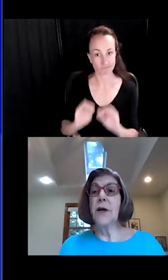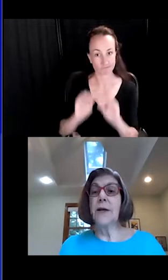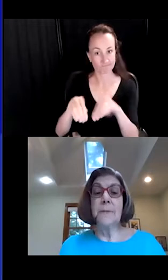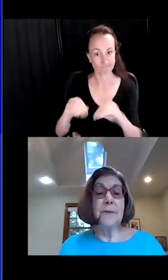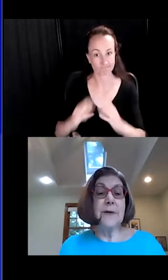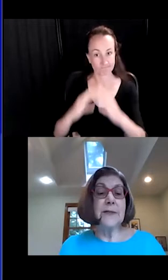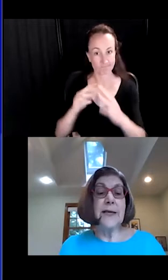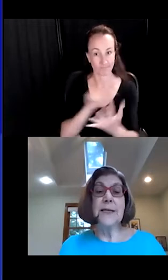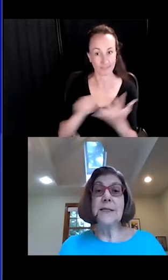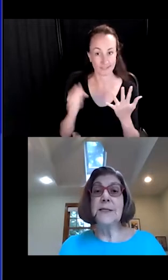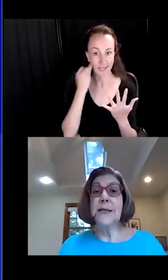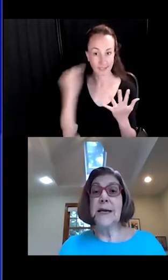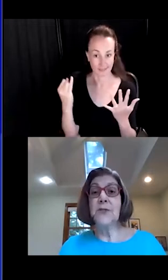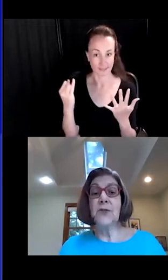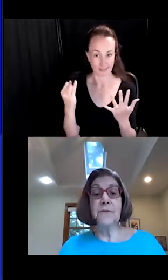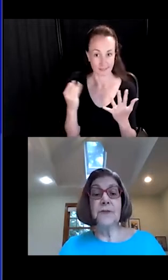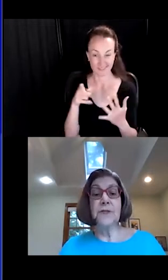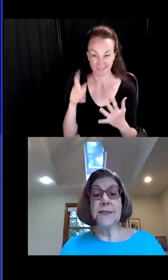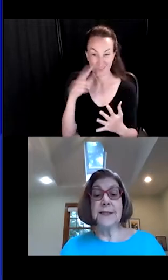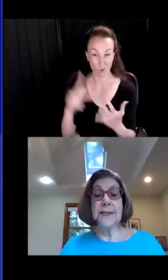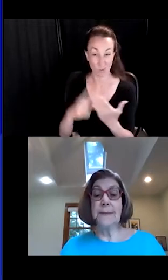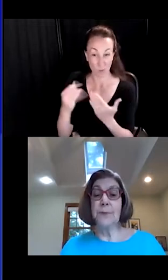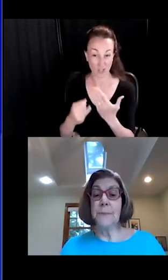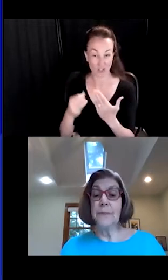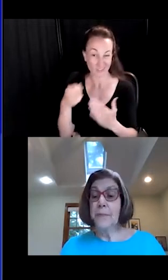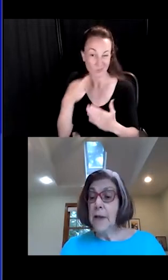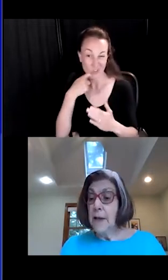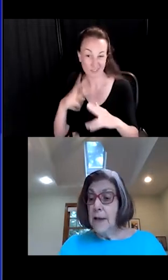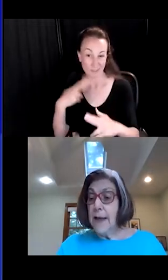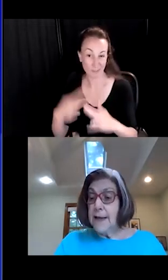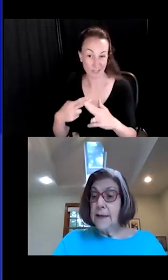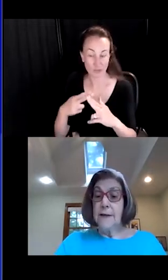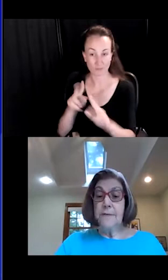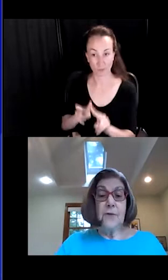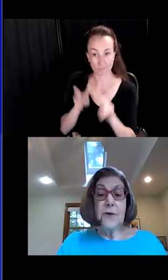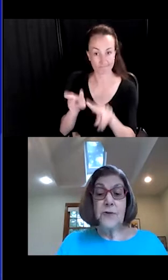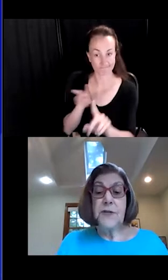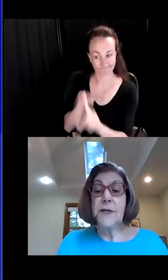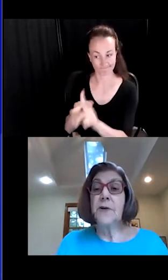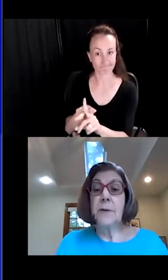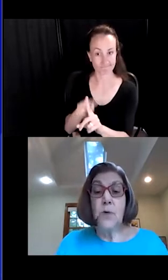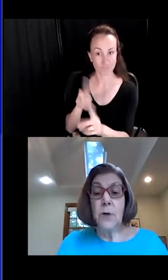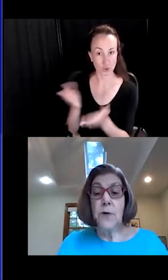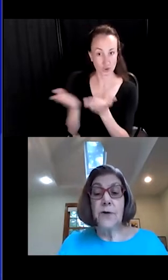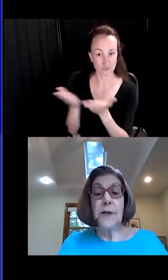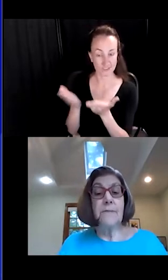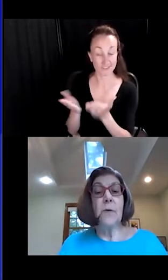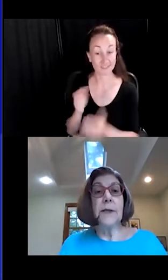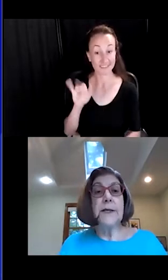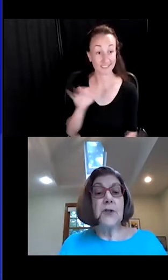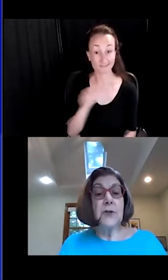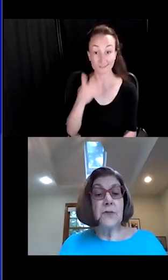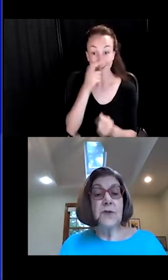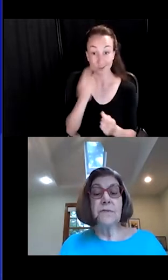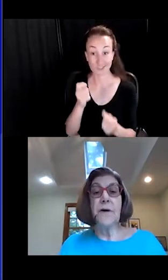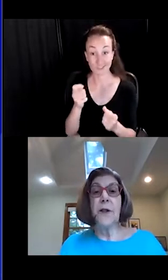mentioned on implementing ACCS services as an example. And if you're interested in learning more, we're going to give you a link